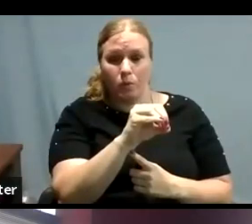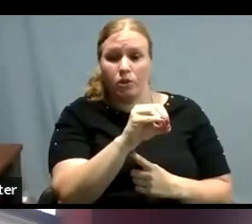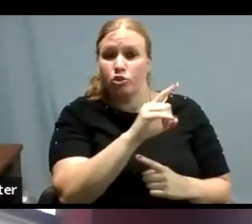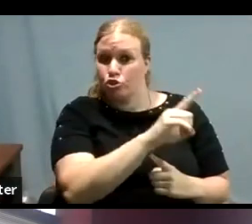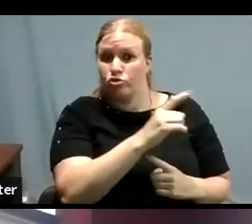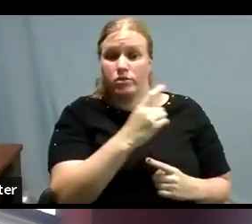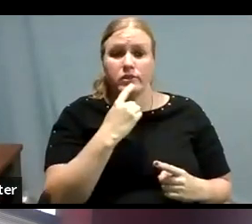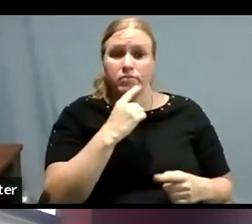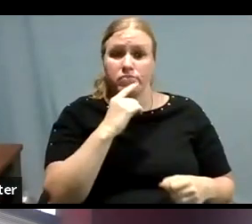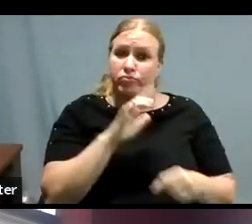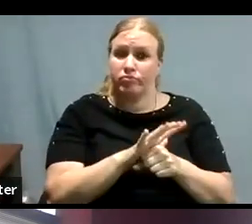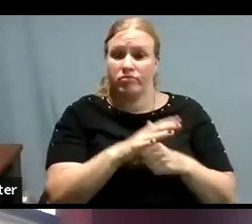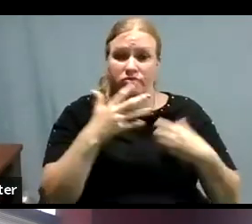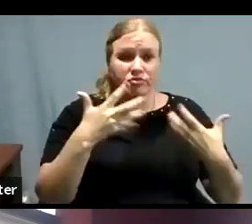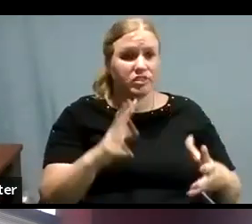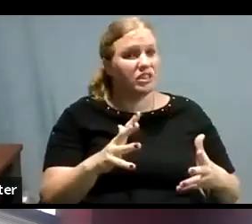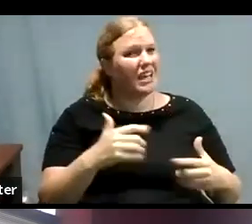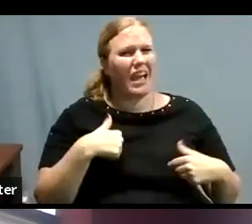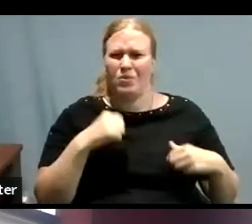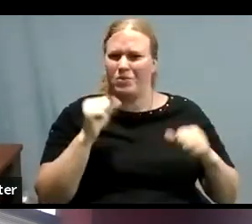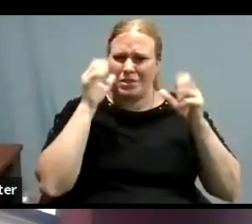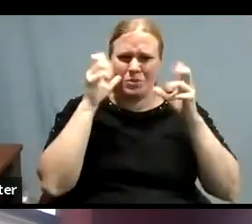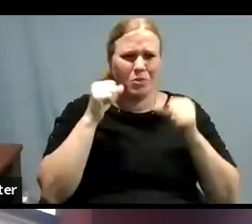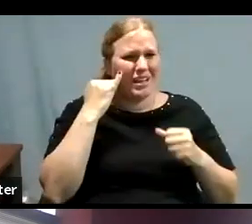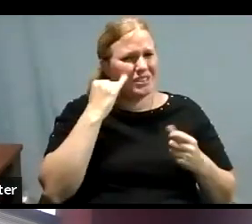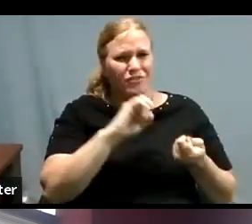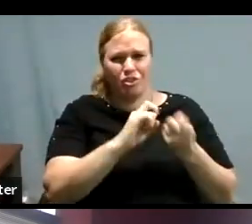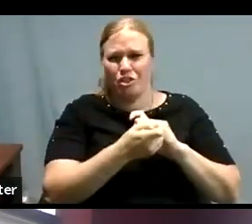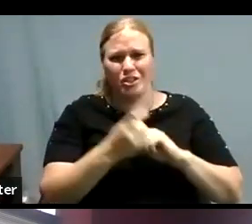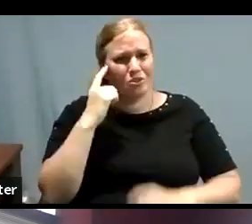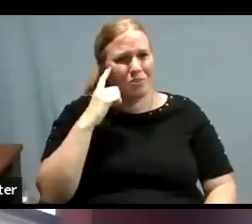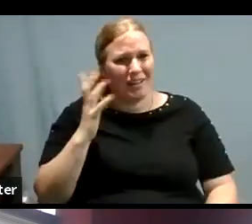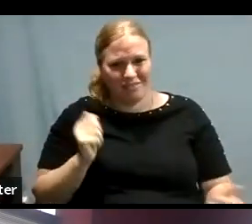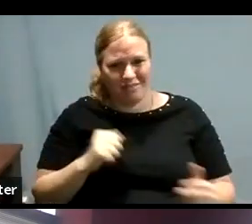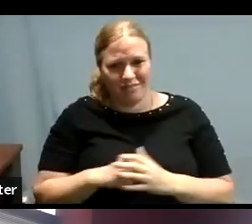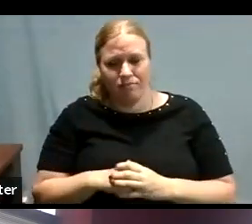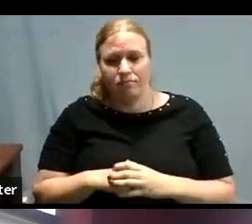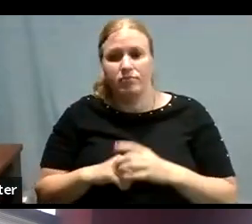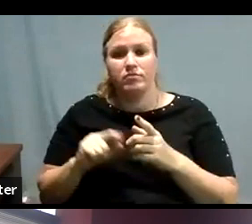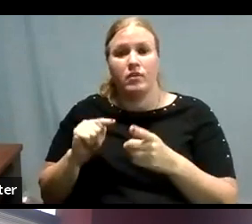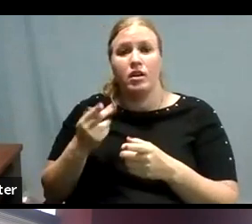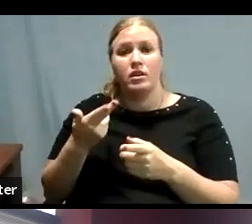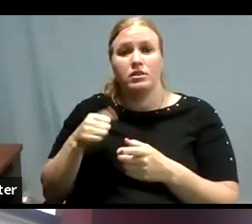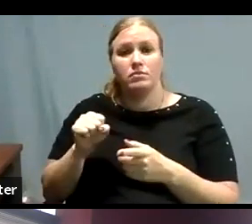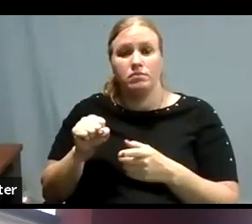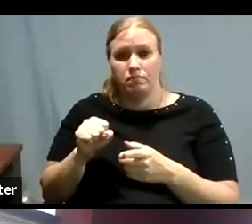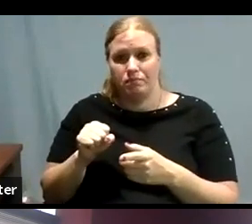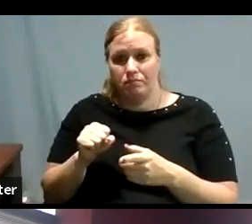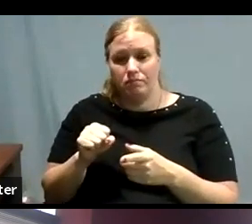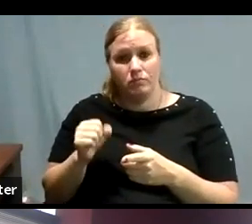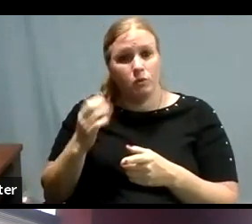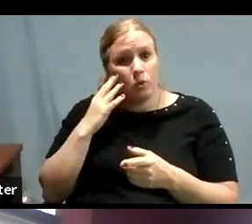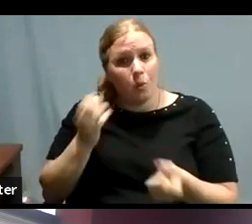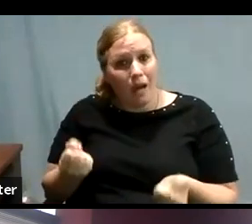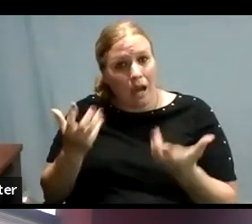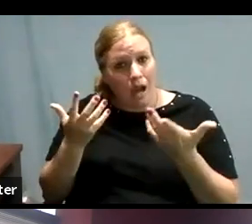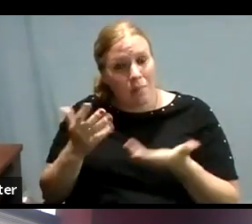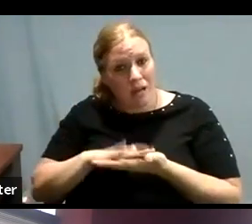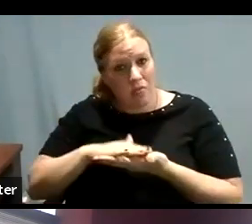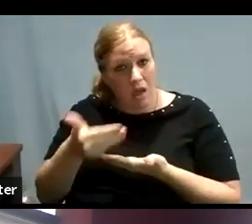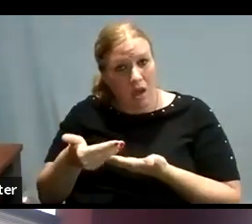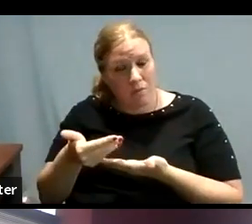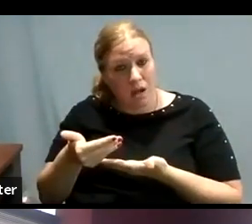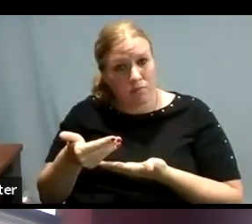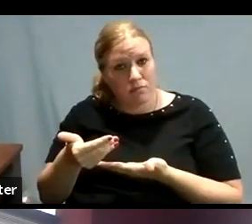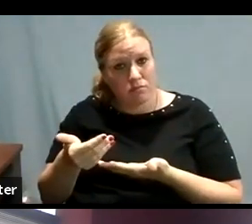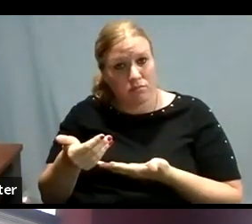all happened. But I would be surprised if they changed course. And do you or Mike know off the top of your head how many laptops we are